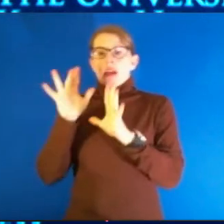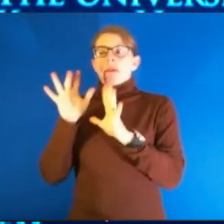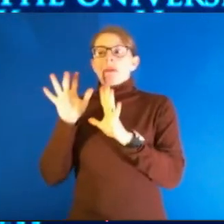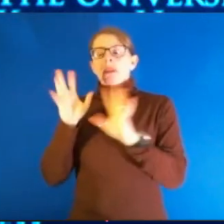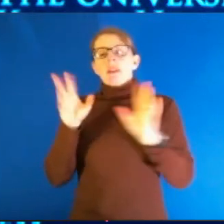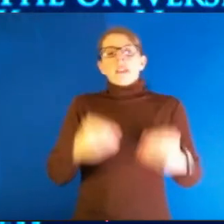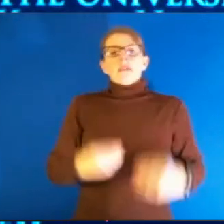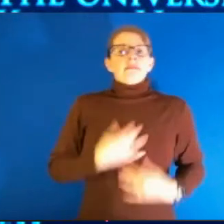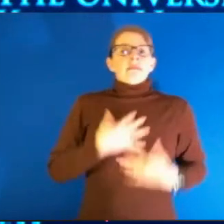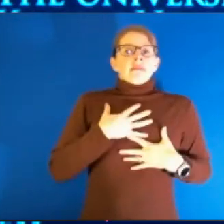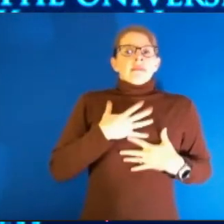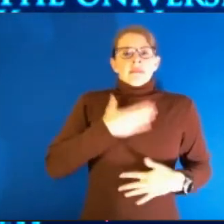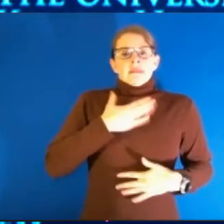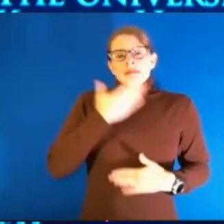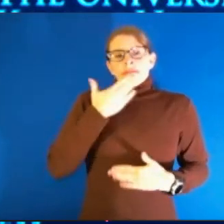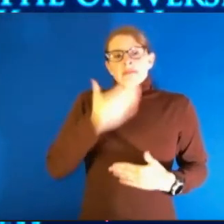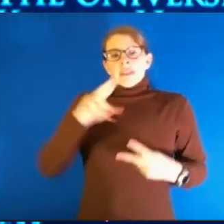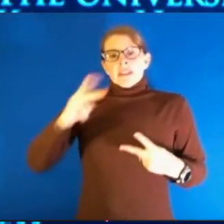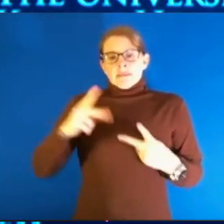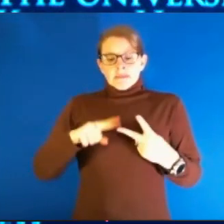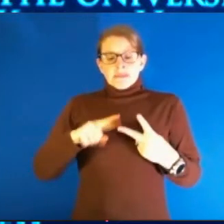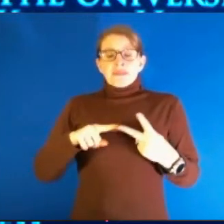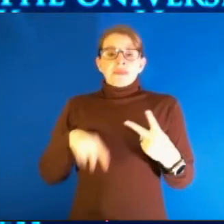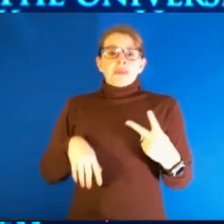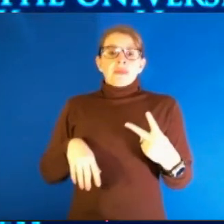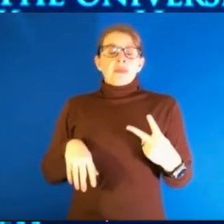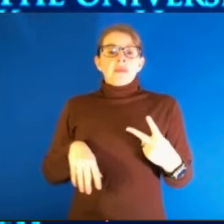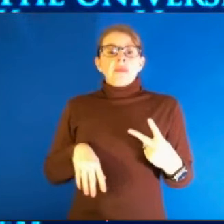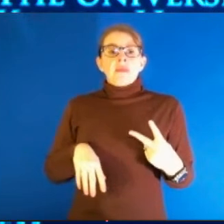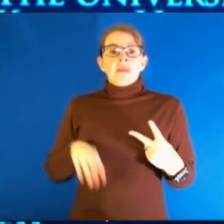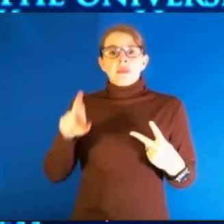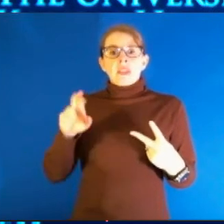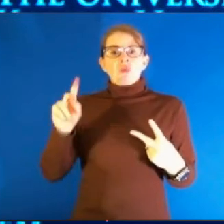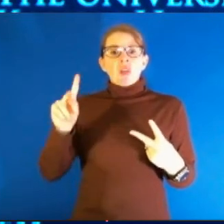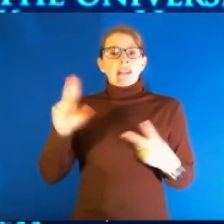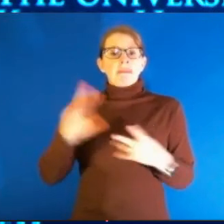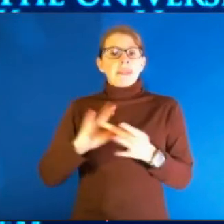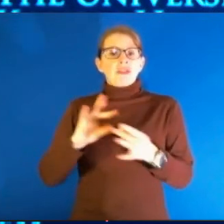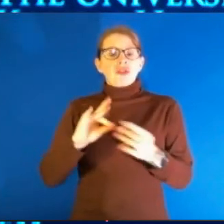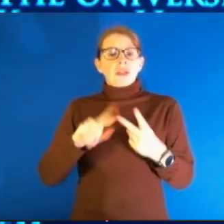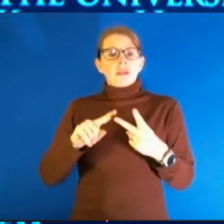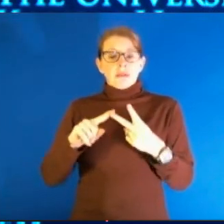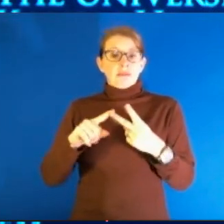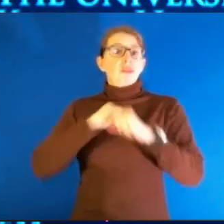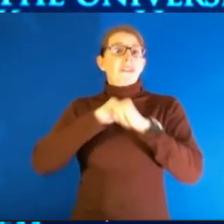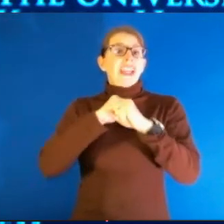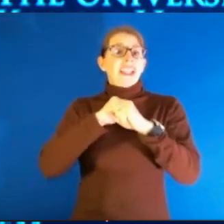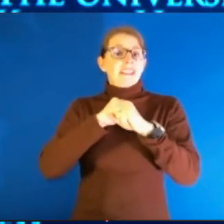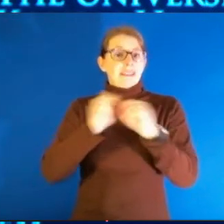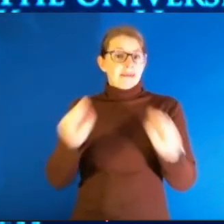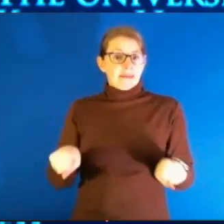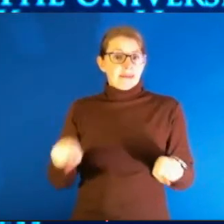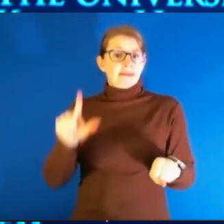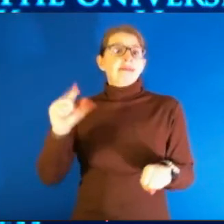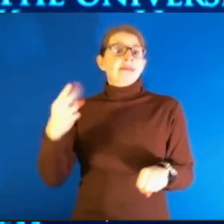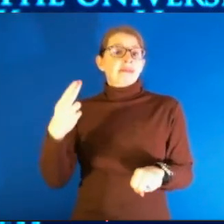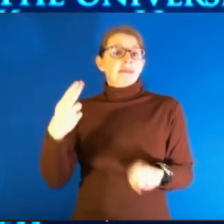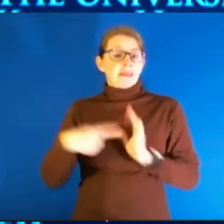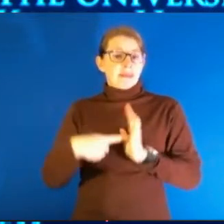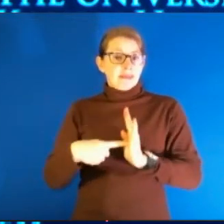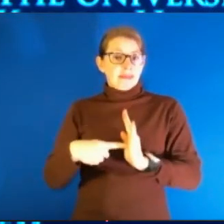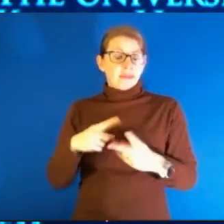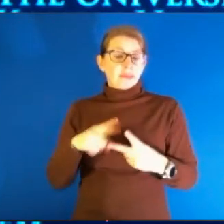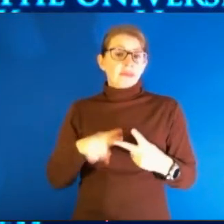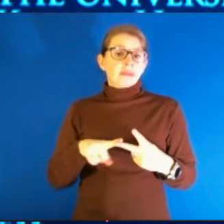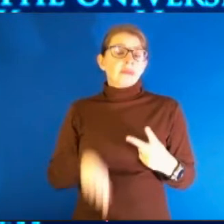that. The second thing, as Rick mentioned, is there are ways to prevent long hauler syndrome, and